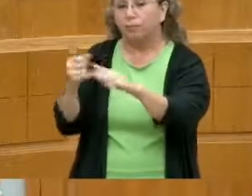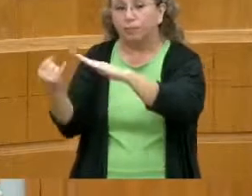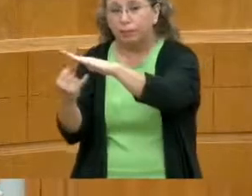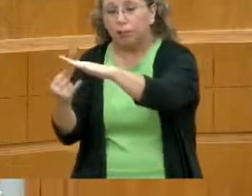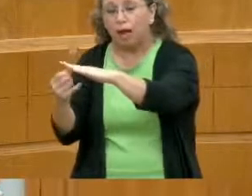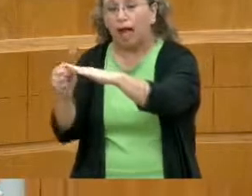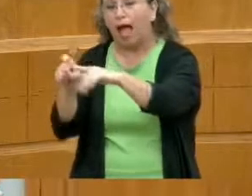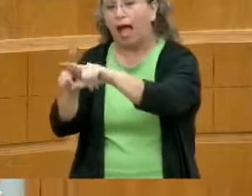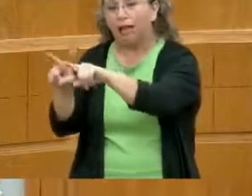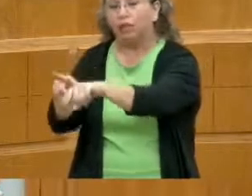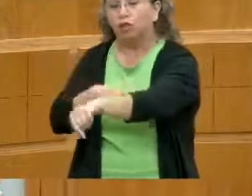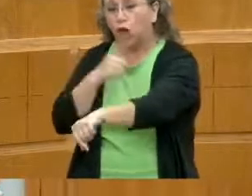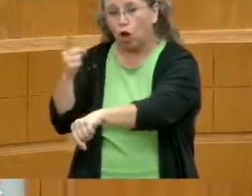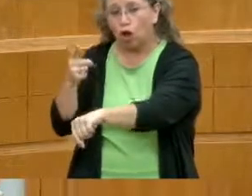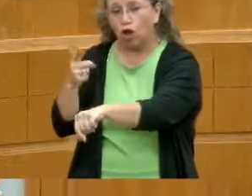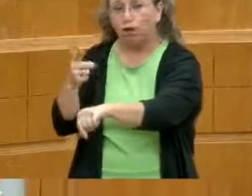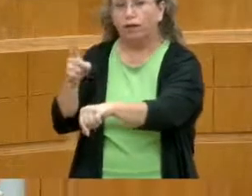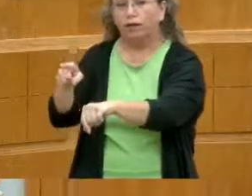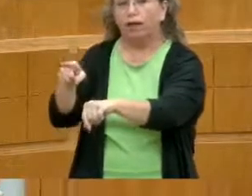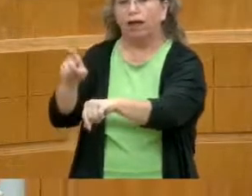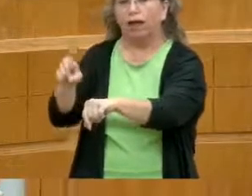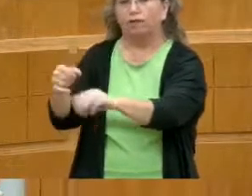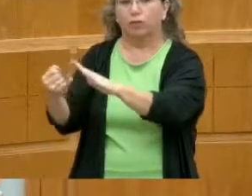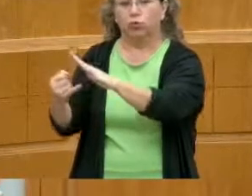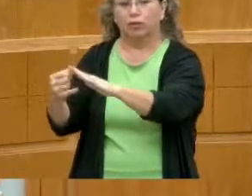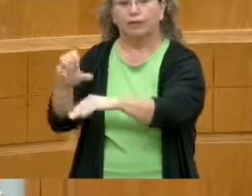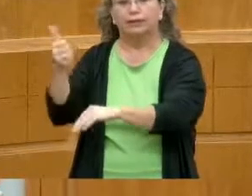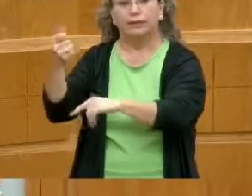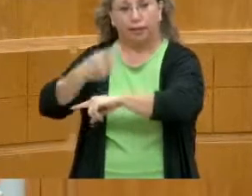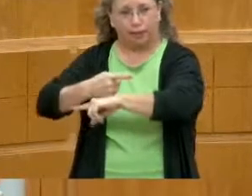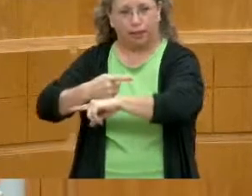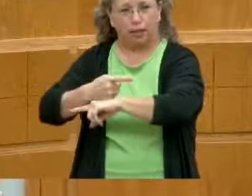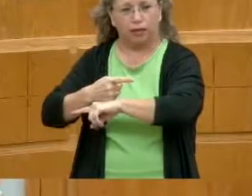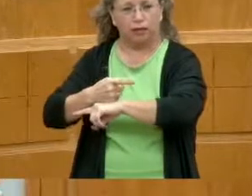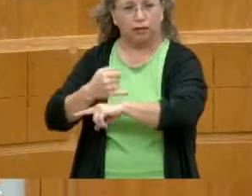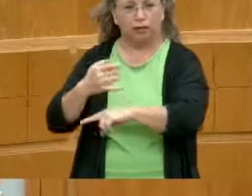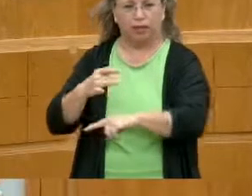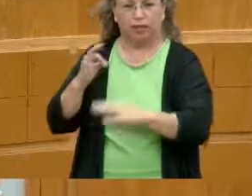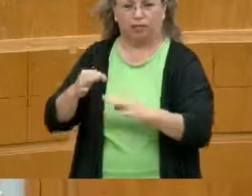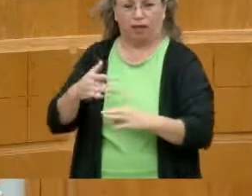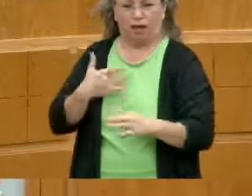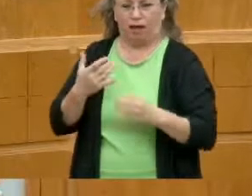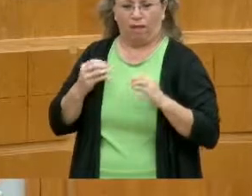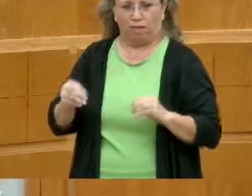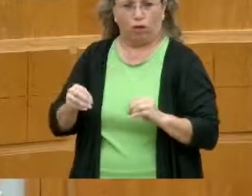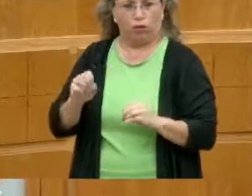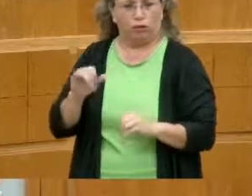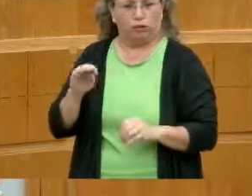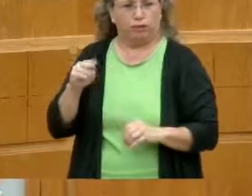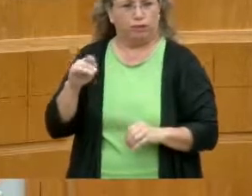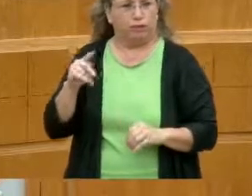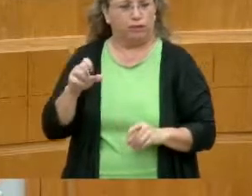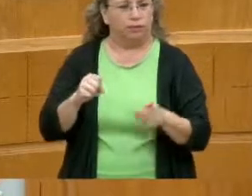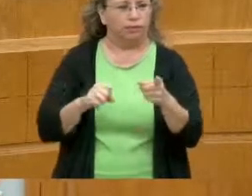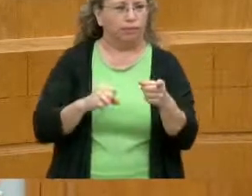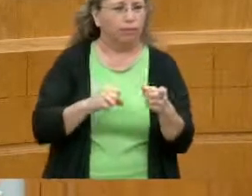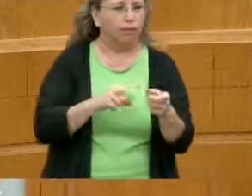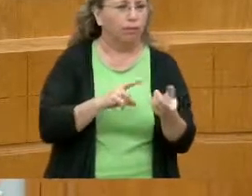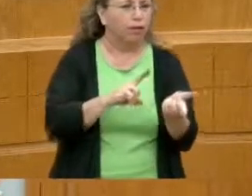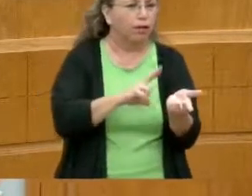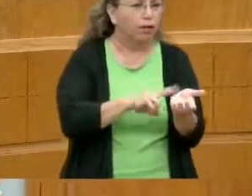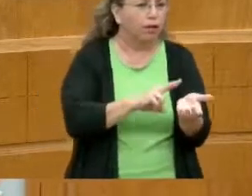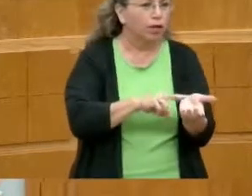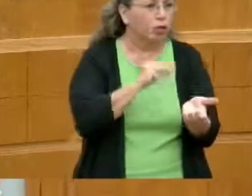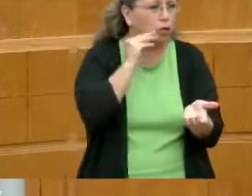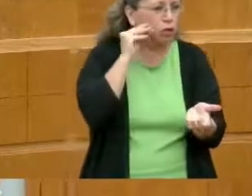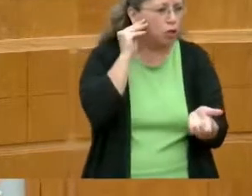Those are 14 days. Asymptomatic are 10 days. And do we happen to have like a number when you say that there are people in nursing home, like the nursing home